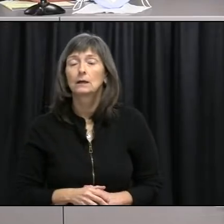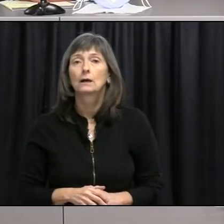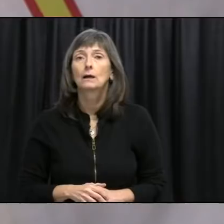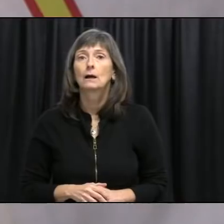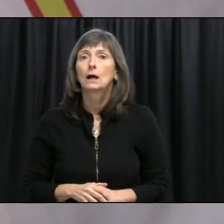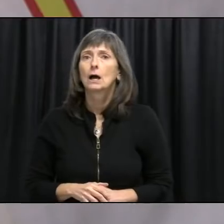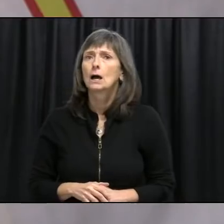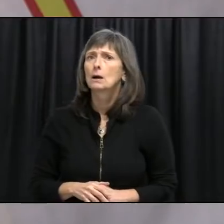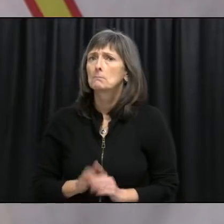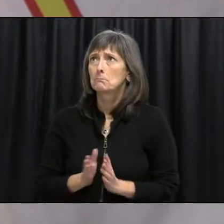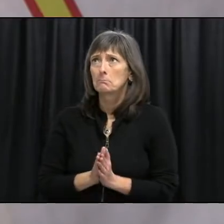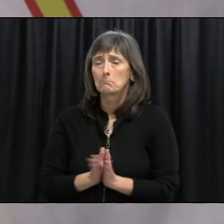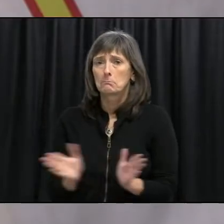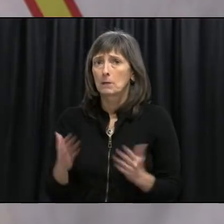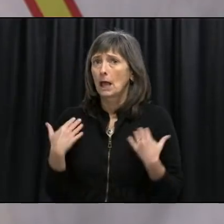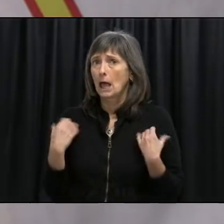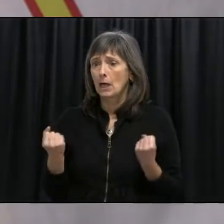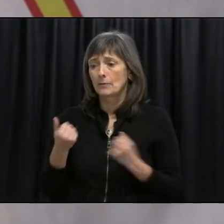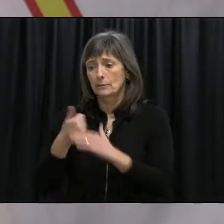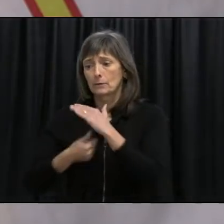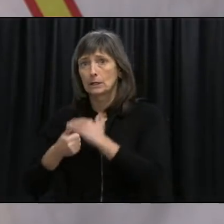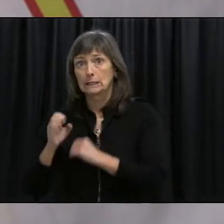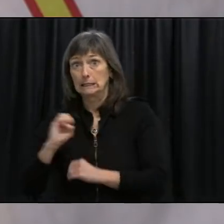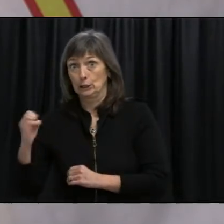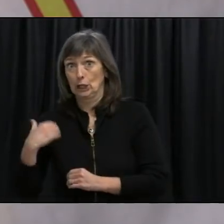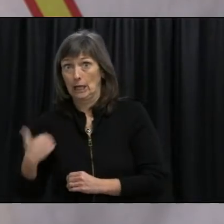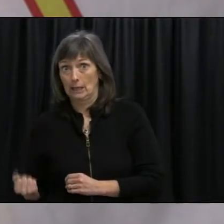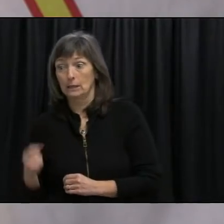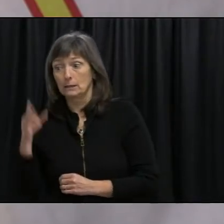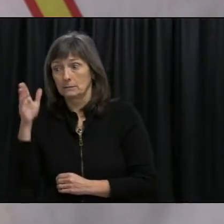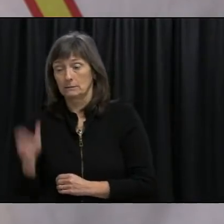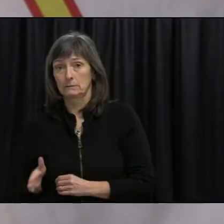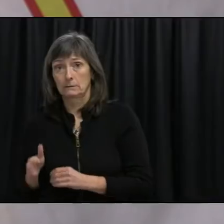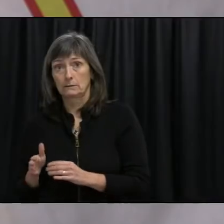So, public health in Eastern Health is certainly